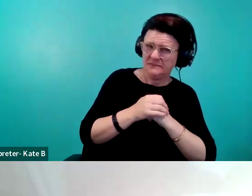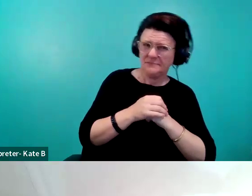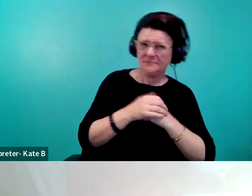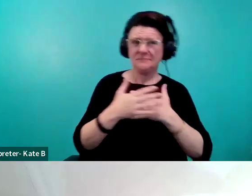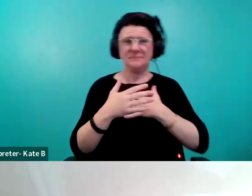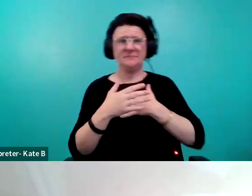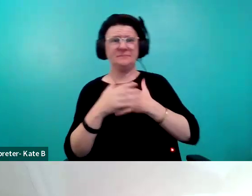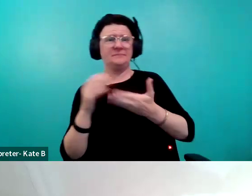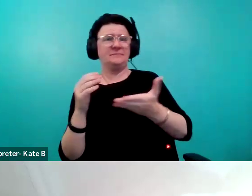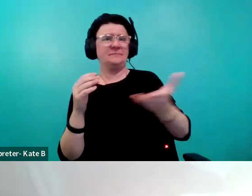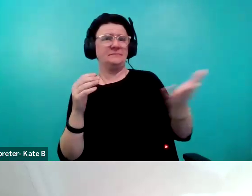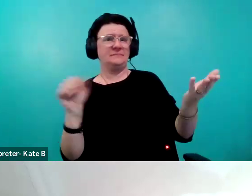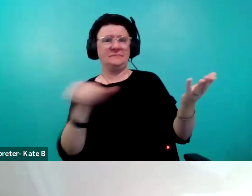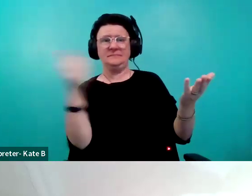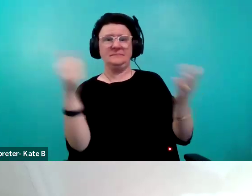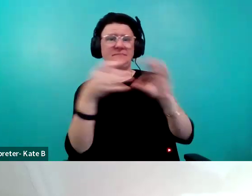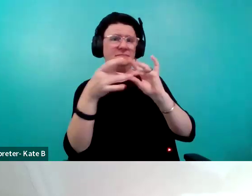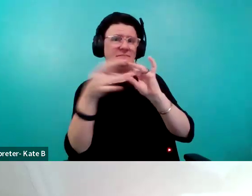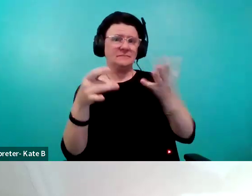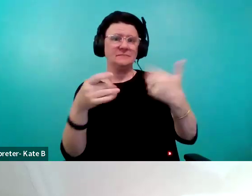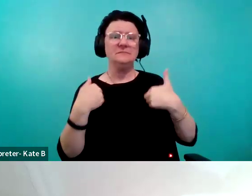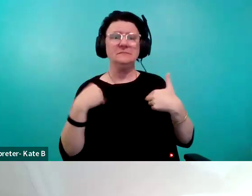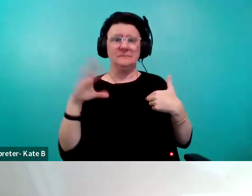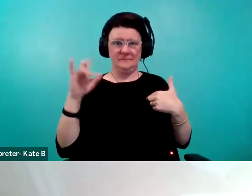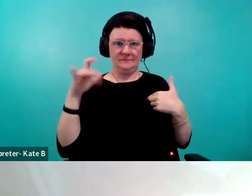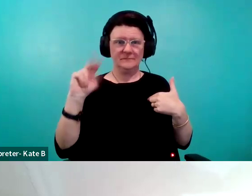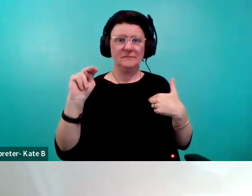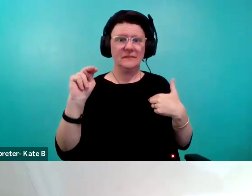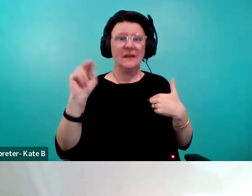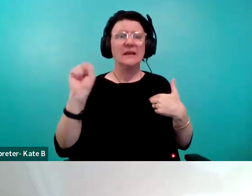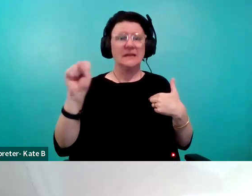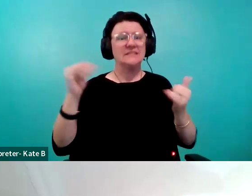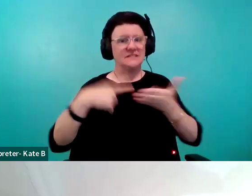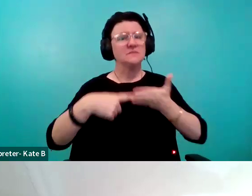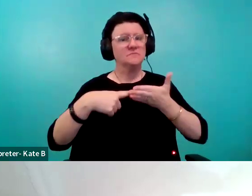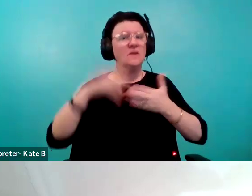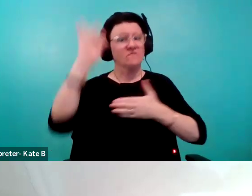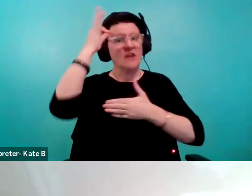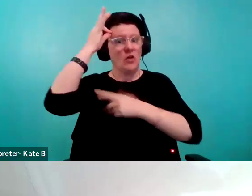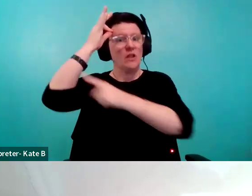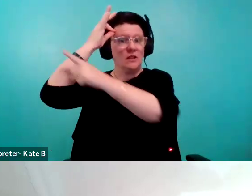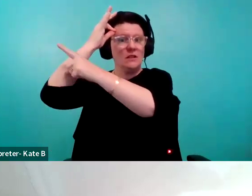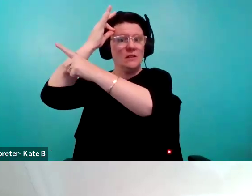I'll let anybody else that might want to chime in, but I can just let you know that there's a discussion about that at the federal level.